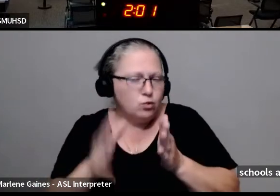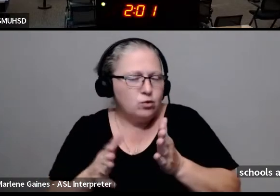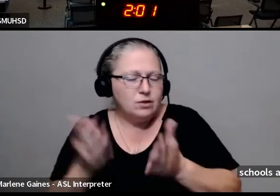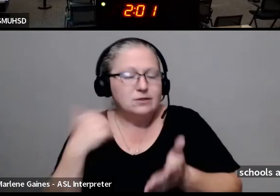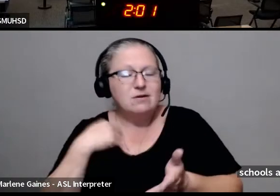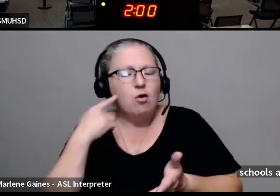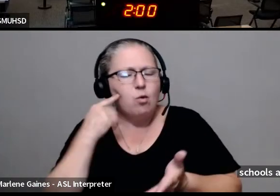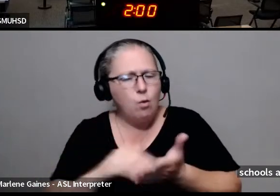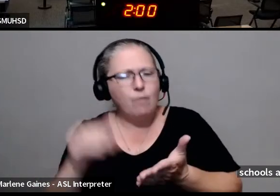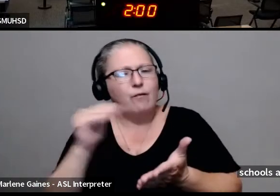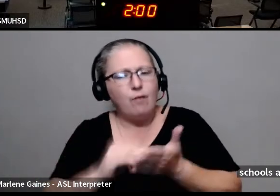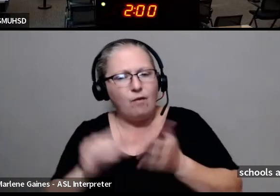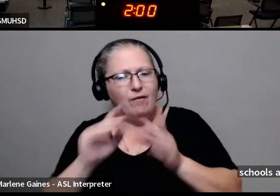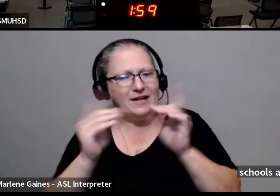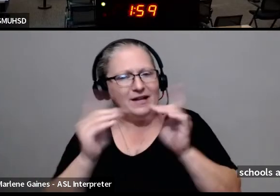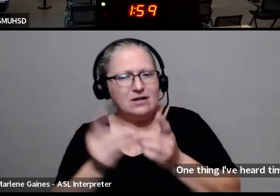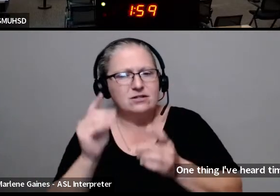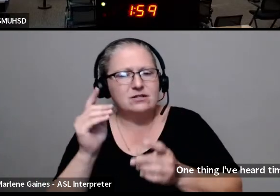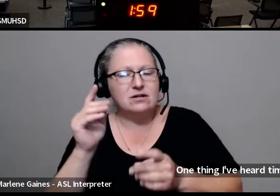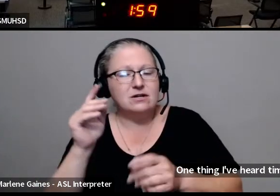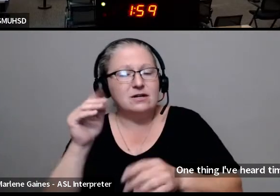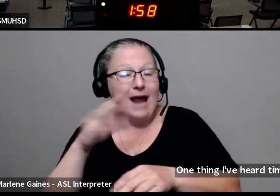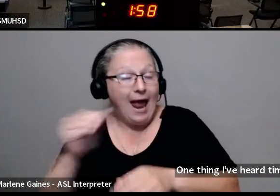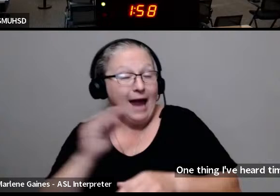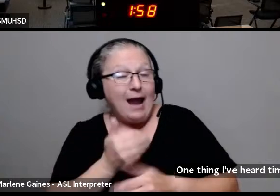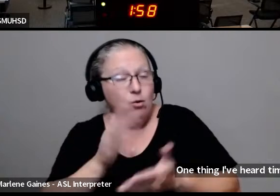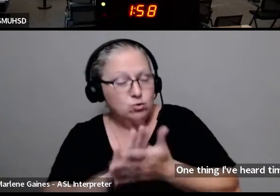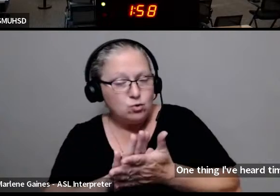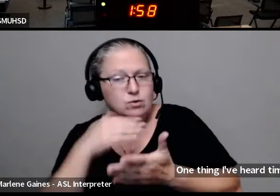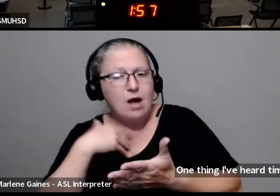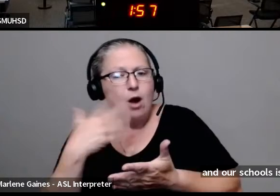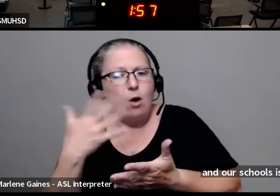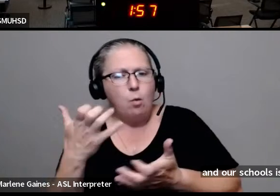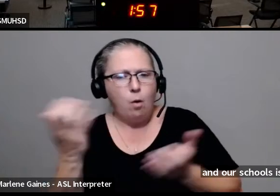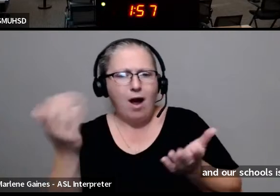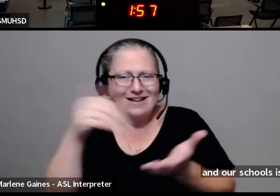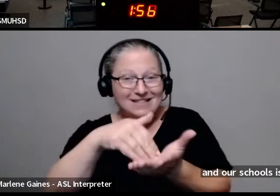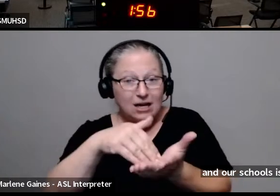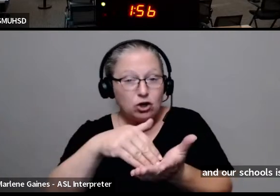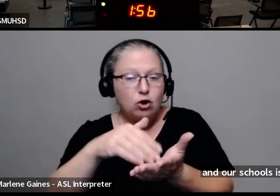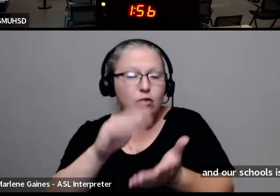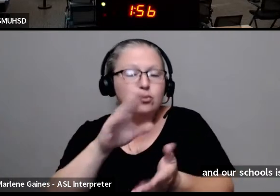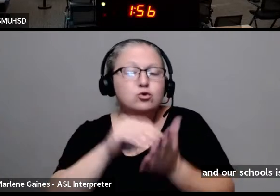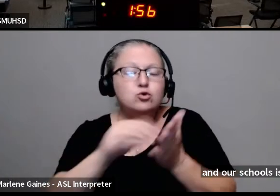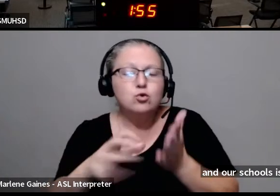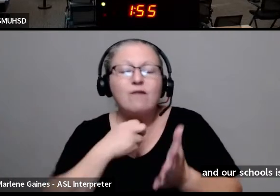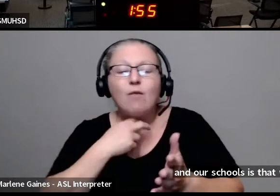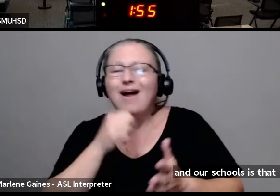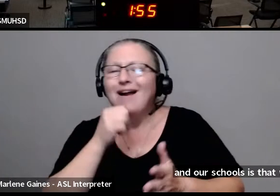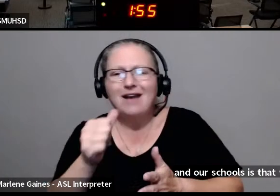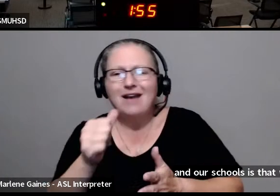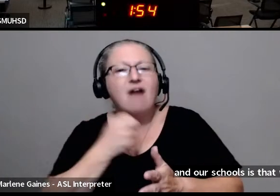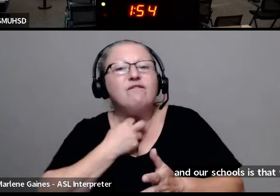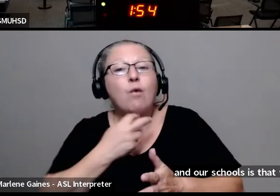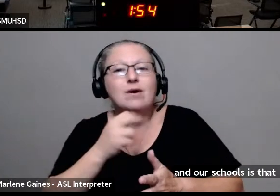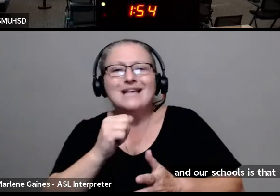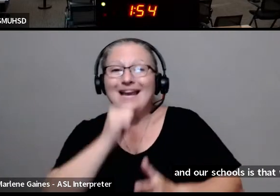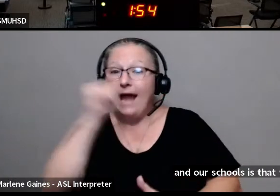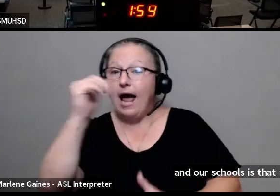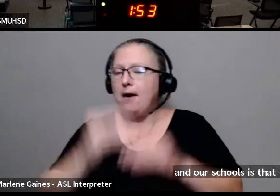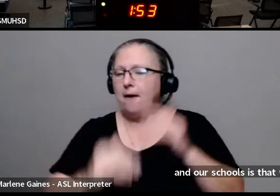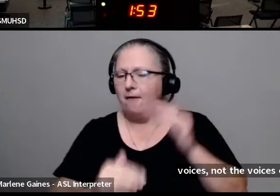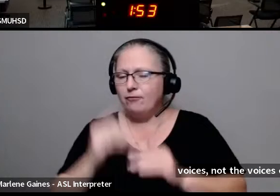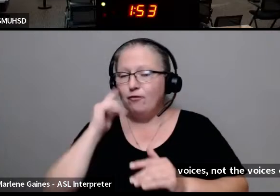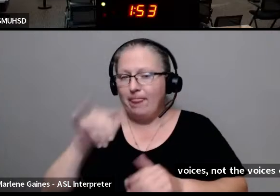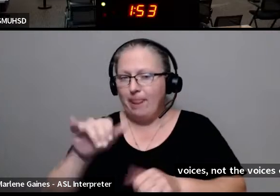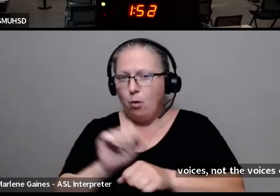and time again in the district and our schools is that we want to center the student voices, not the voices of anyone uncomfortable with this work,